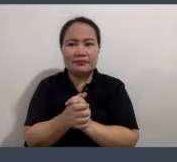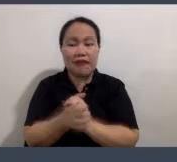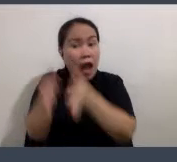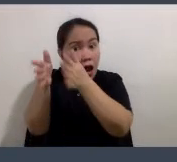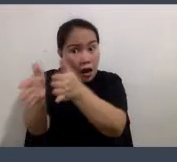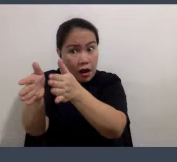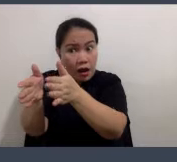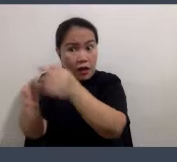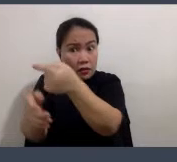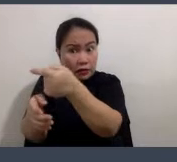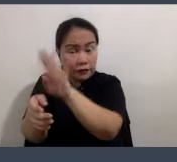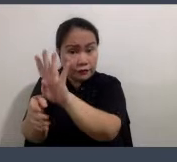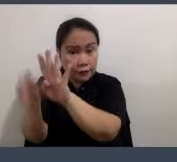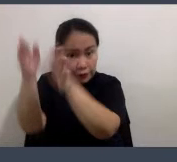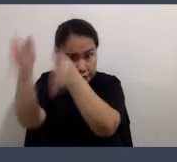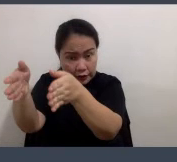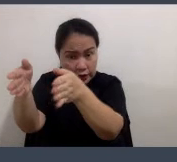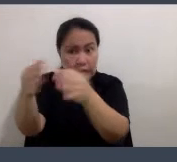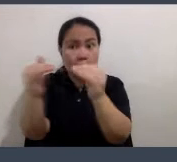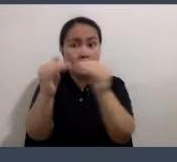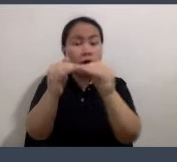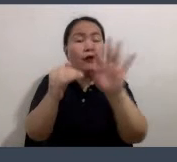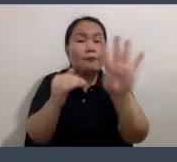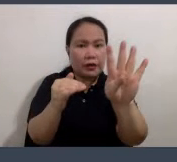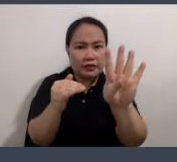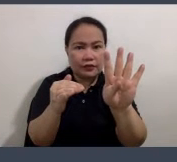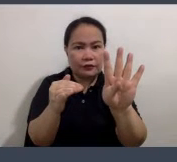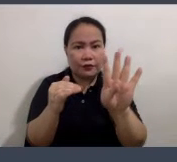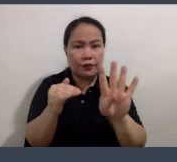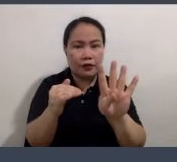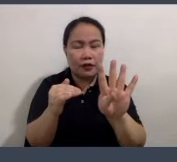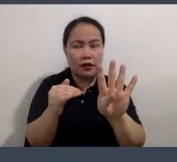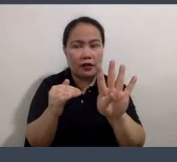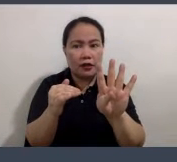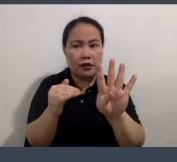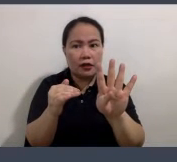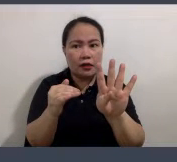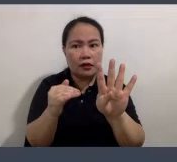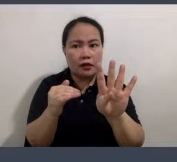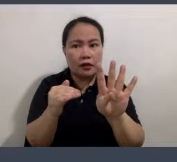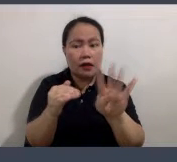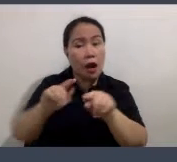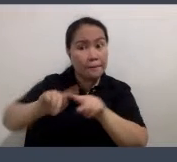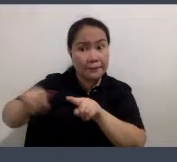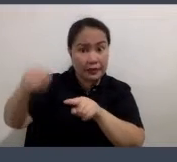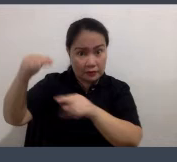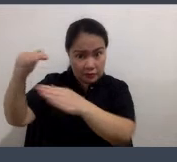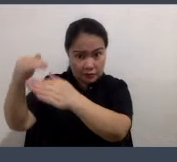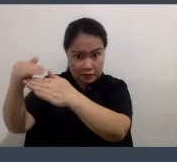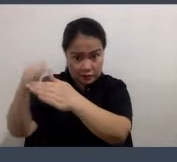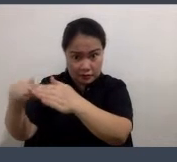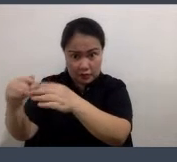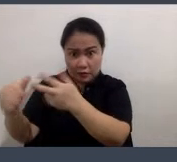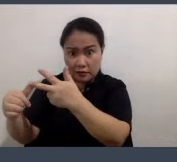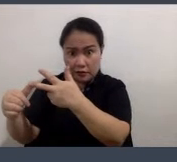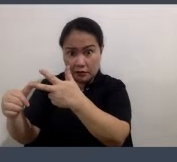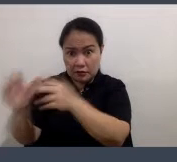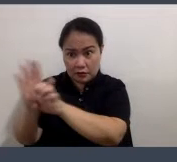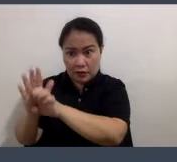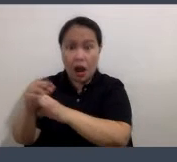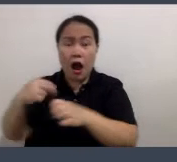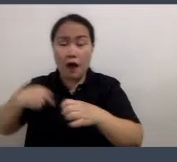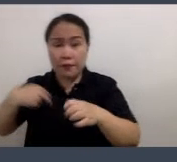ito, yung absolute value of negative 4 here is positive 4. So, ito rin siya. Absolute value of negative 4